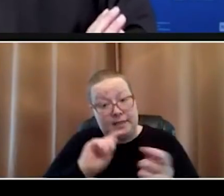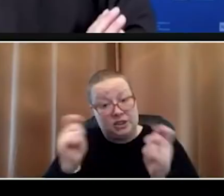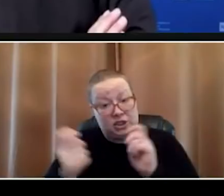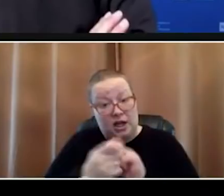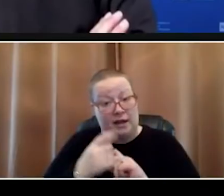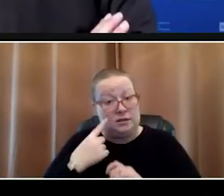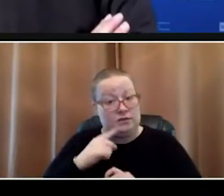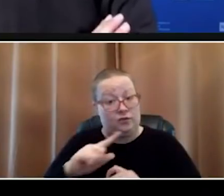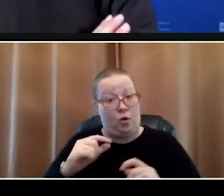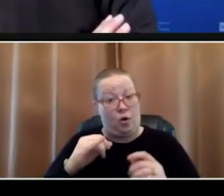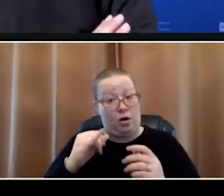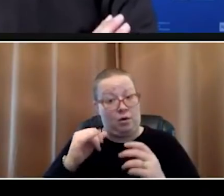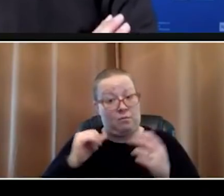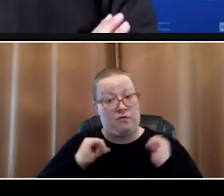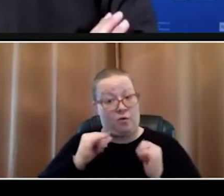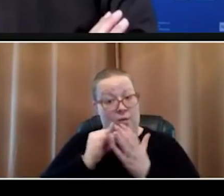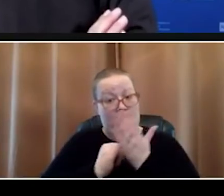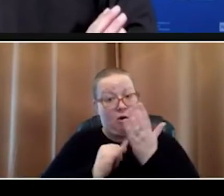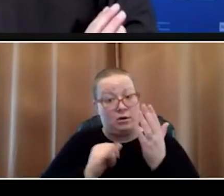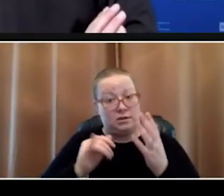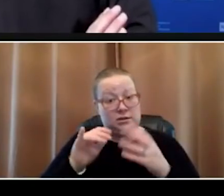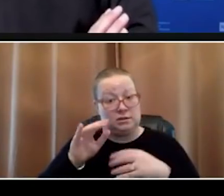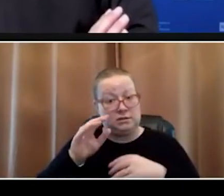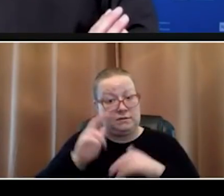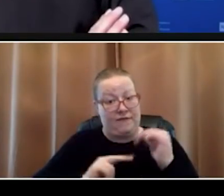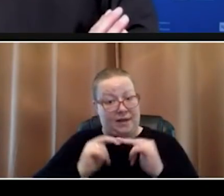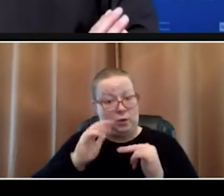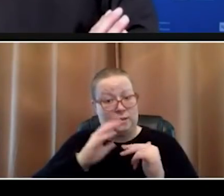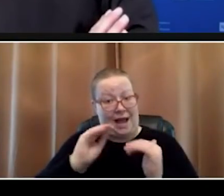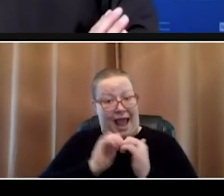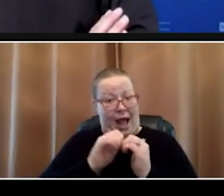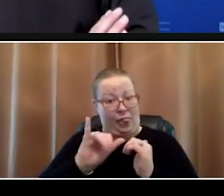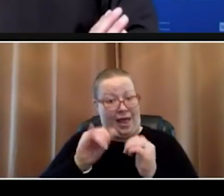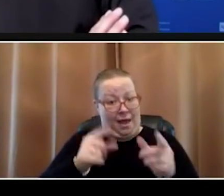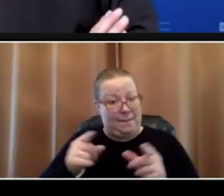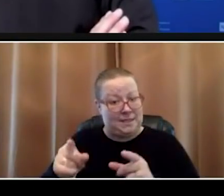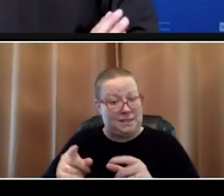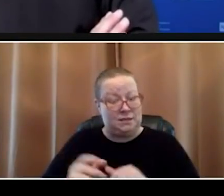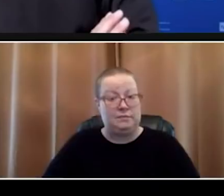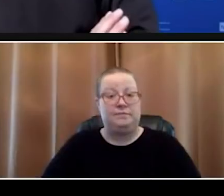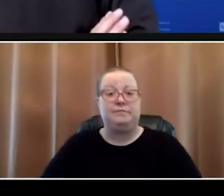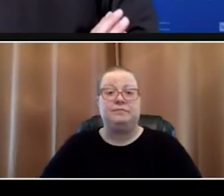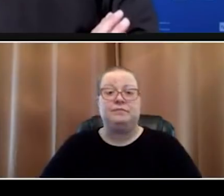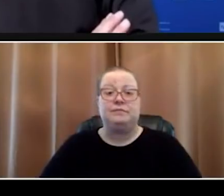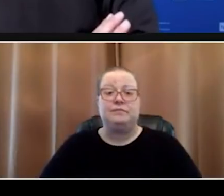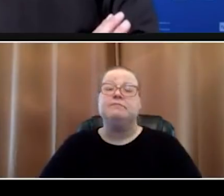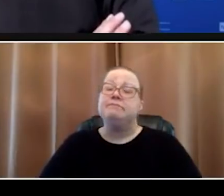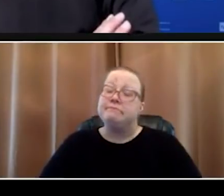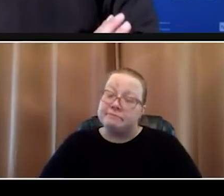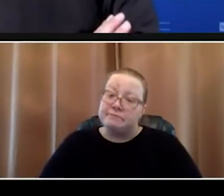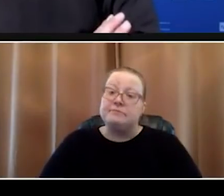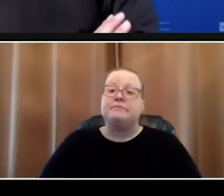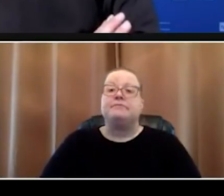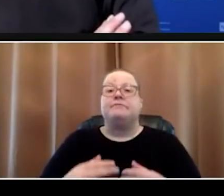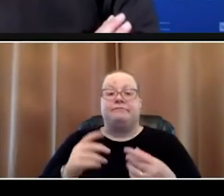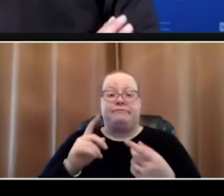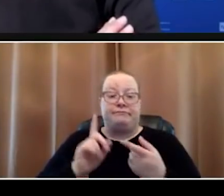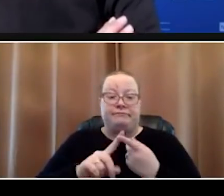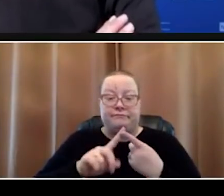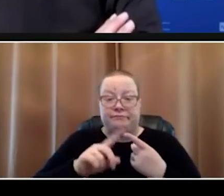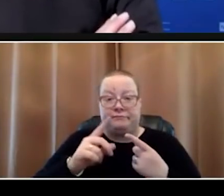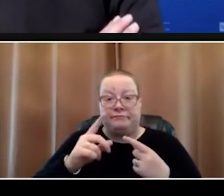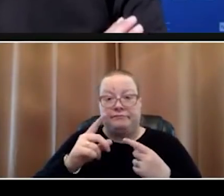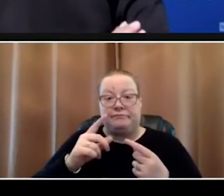venues and the way that performance happens here? Well, having readily available hand sanitizers is another